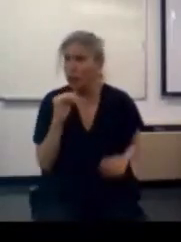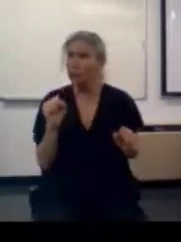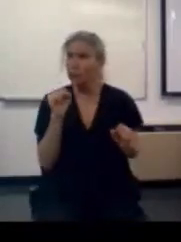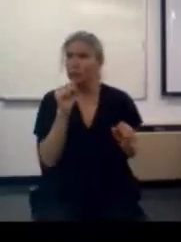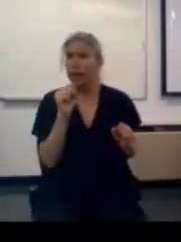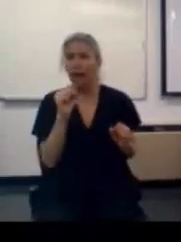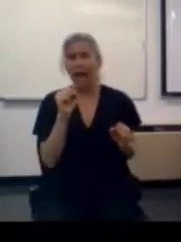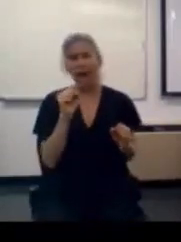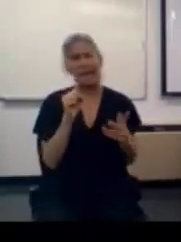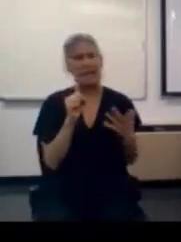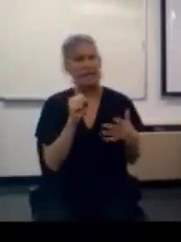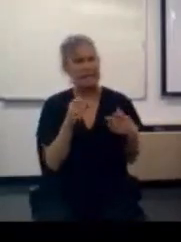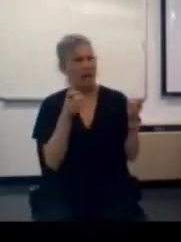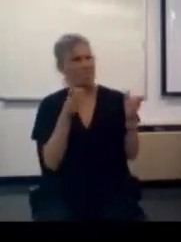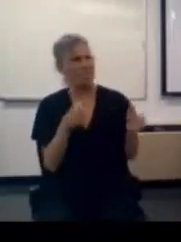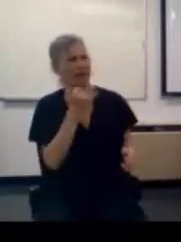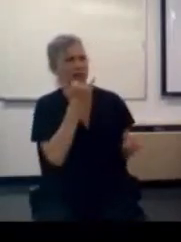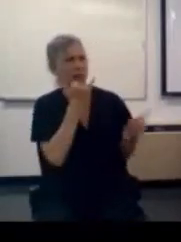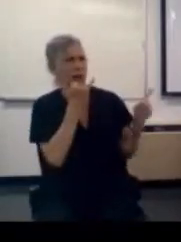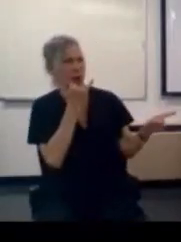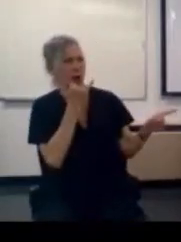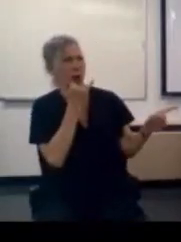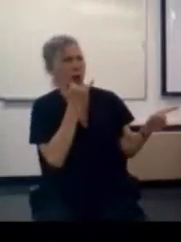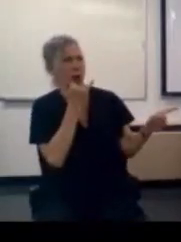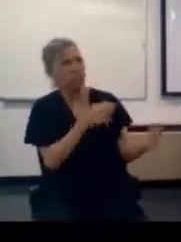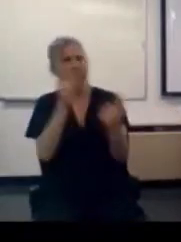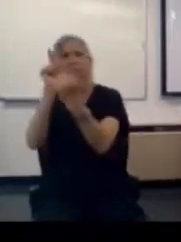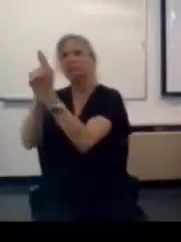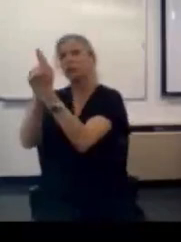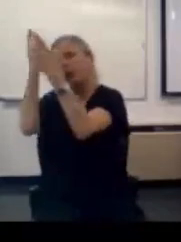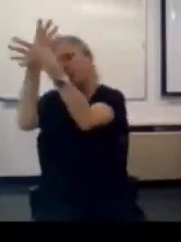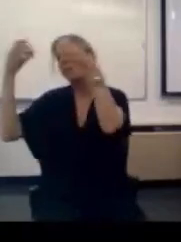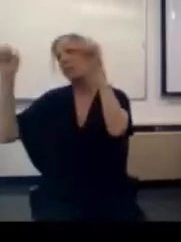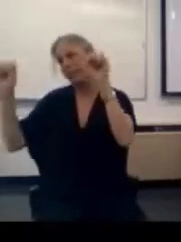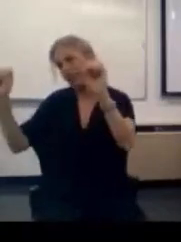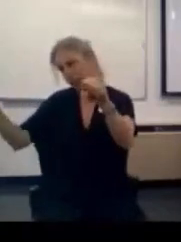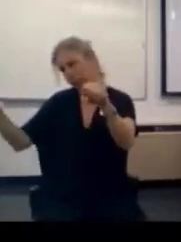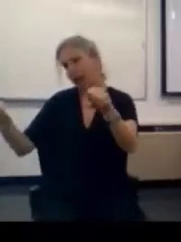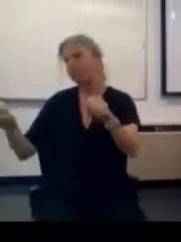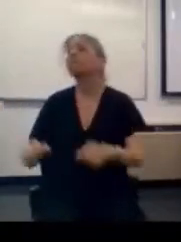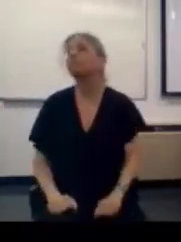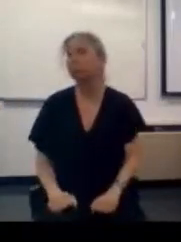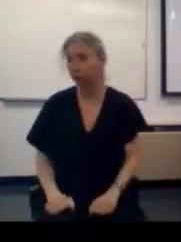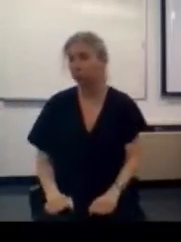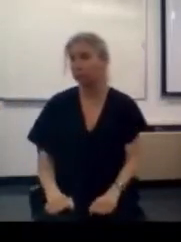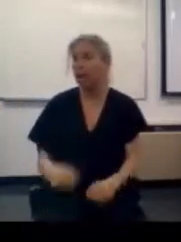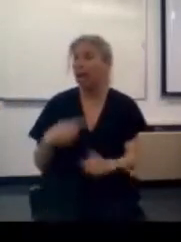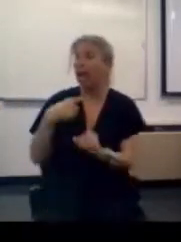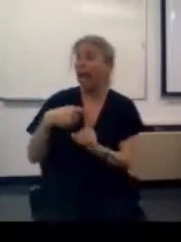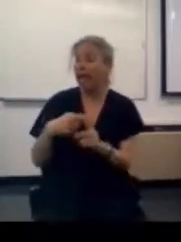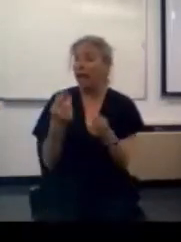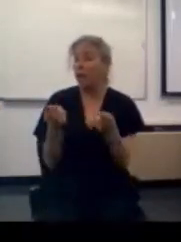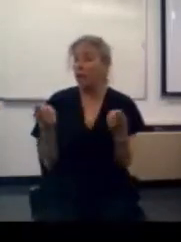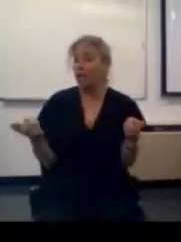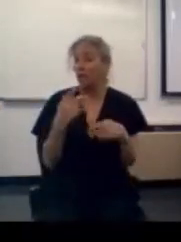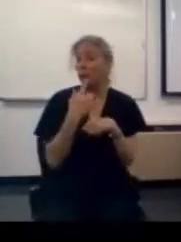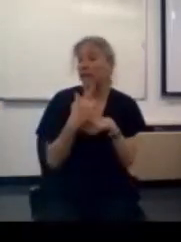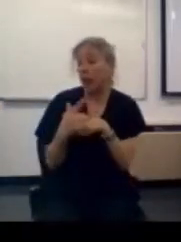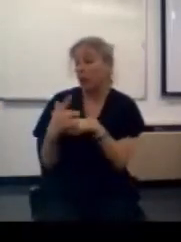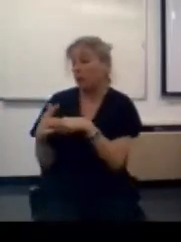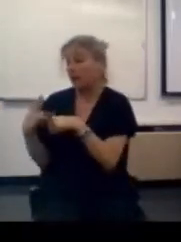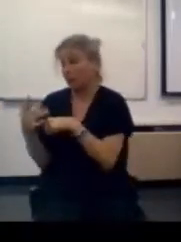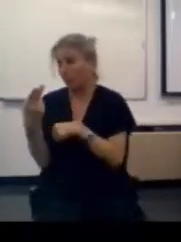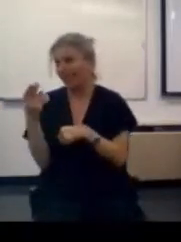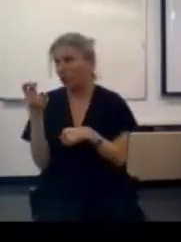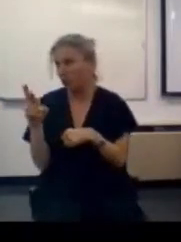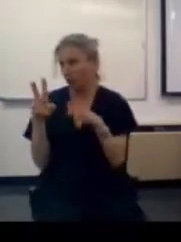afraid to do what Carol did and go to around your manager and to the head of human resources or, whatever resources are